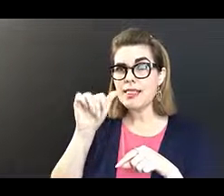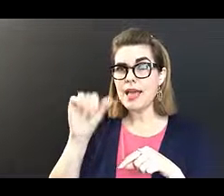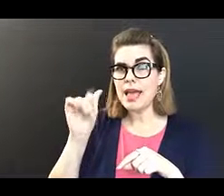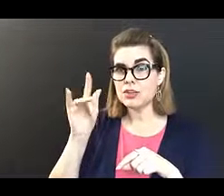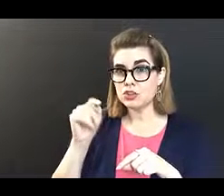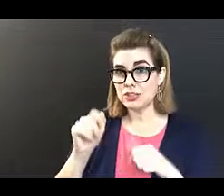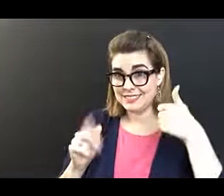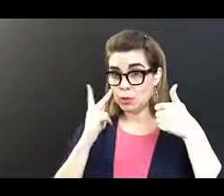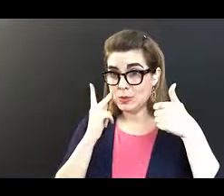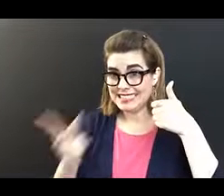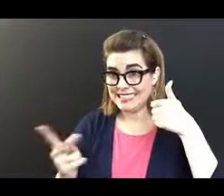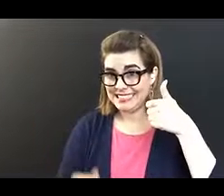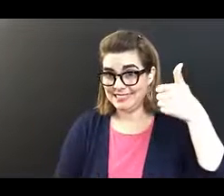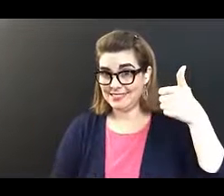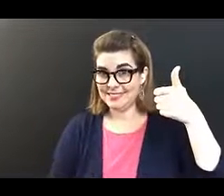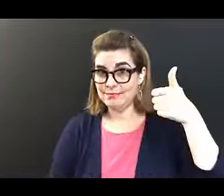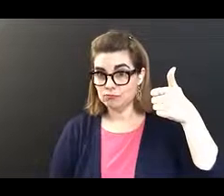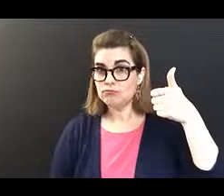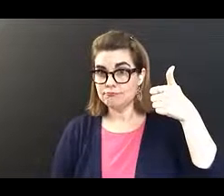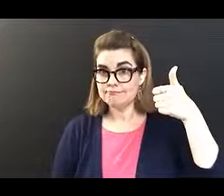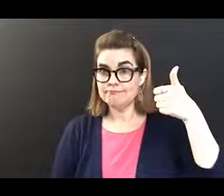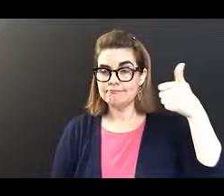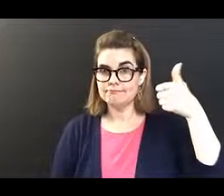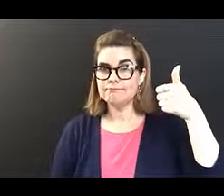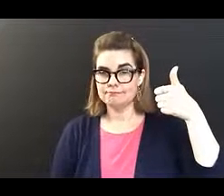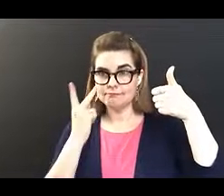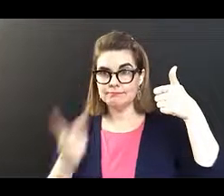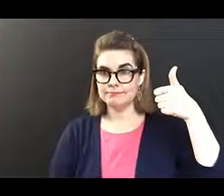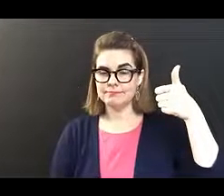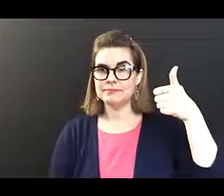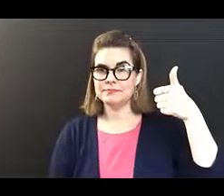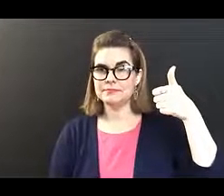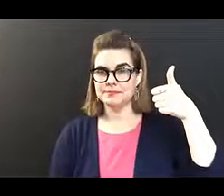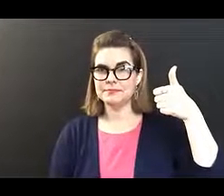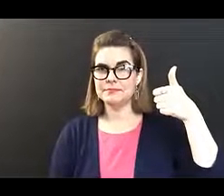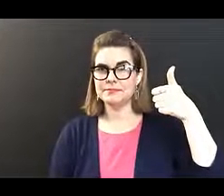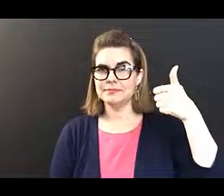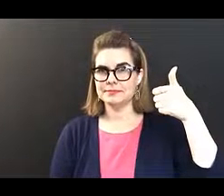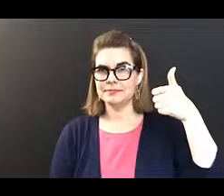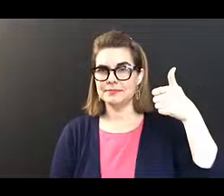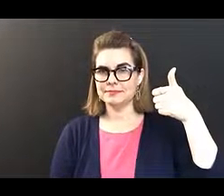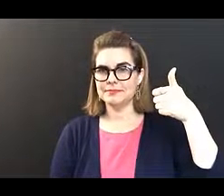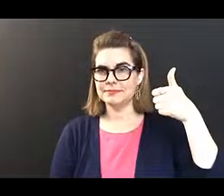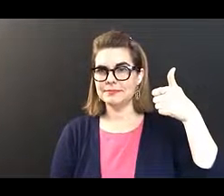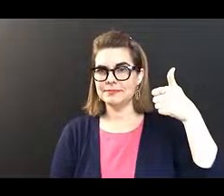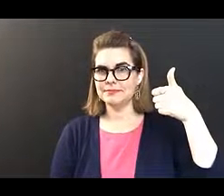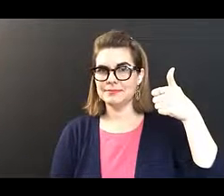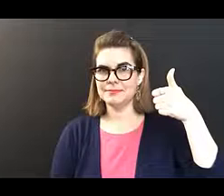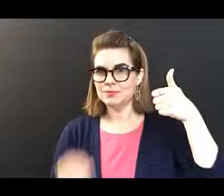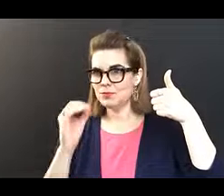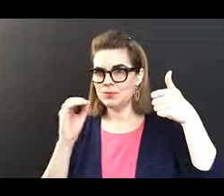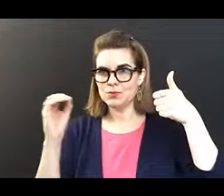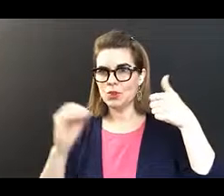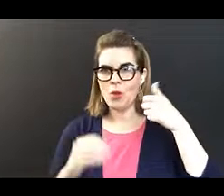moving the private bystander. Is able to see that? Thumbs up? Yes? No thumbs up.